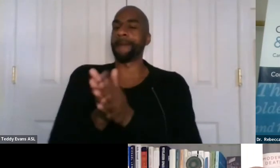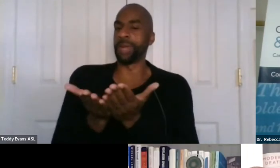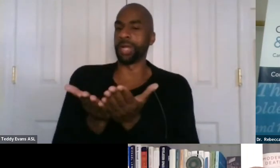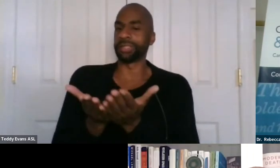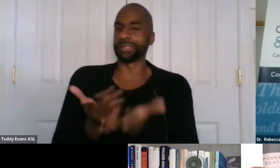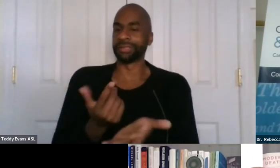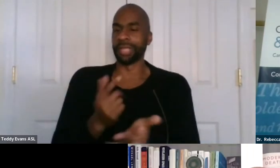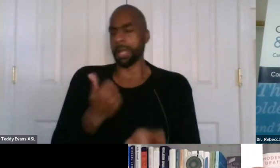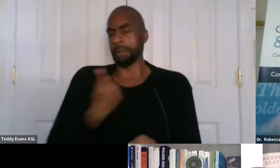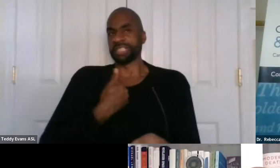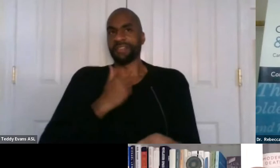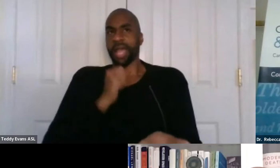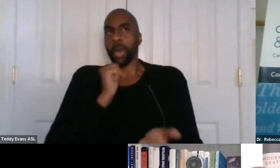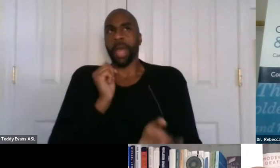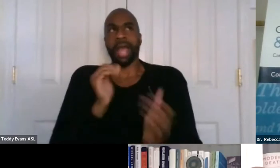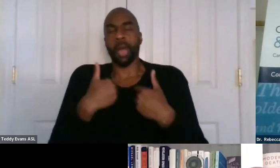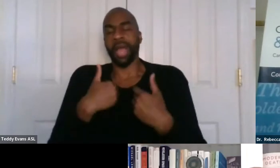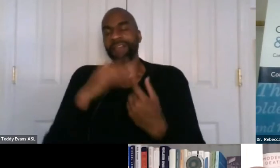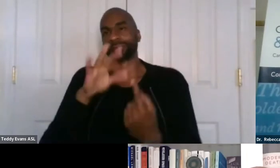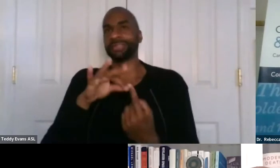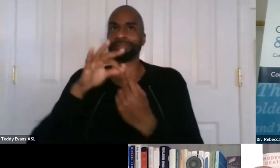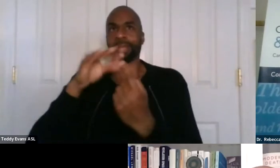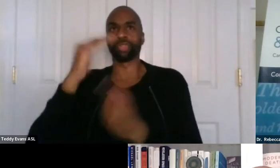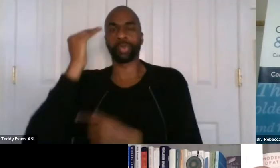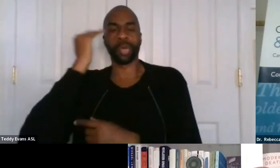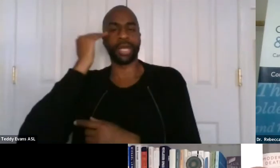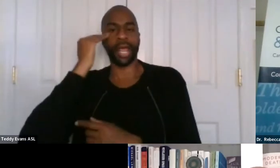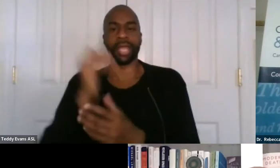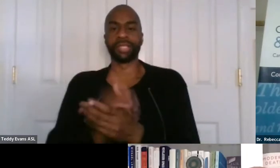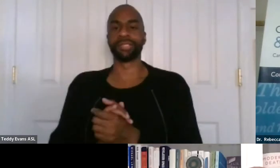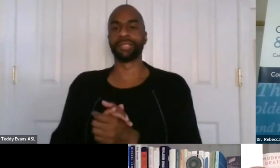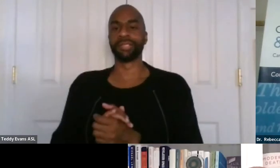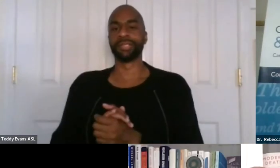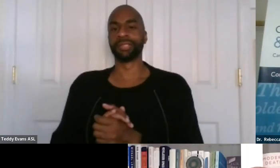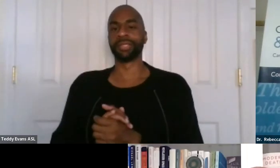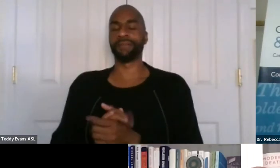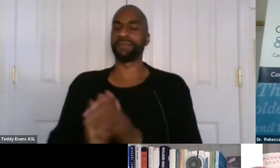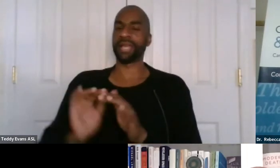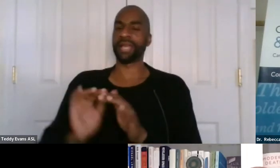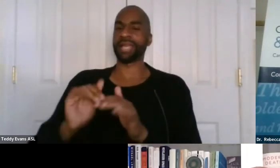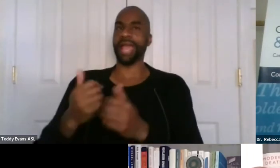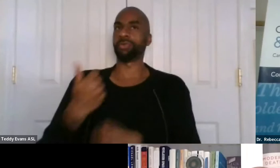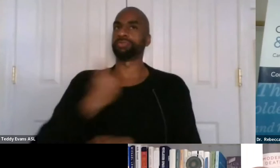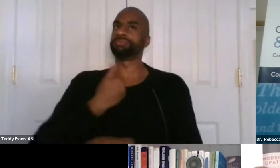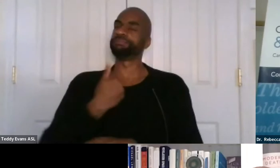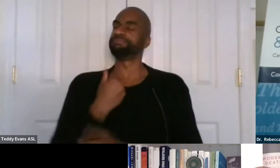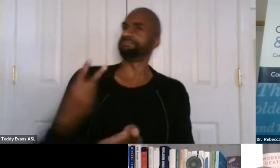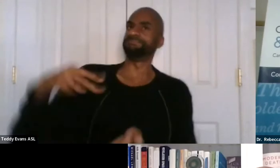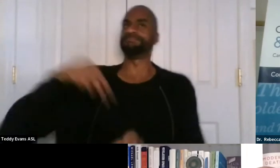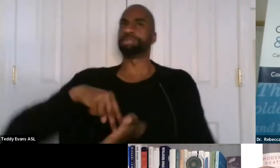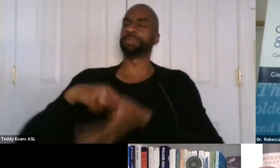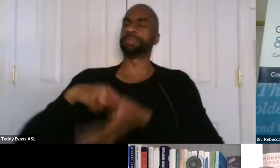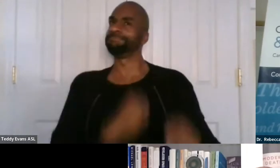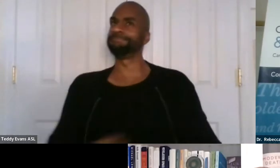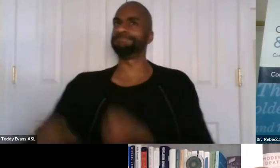that and that somehow we can just pull ourselves up from the bootstraps and overcome all sorts of suffering. But